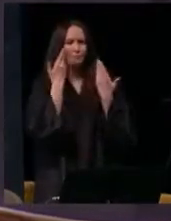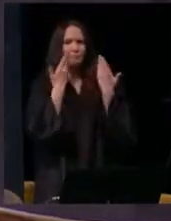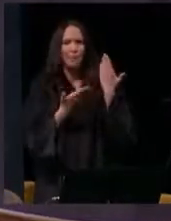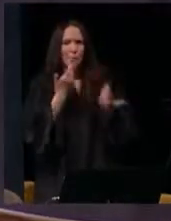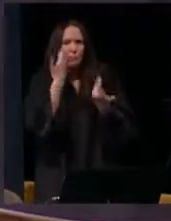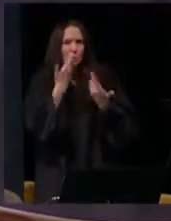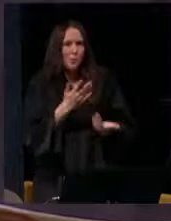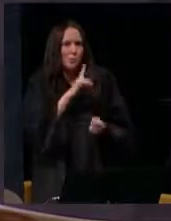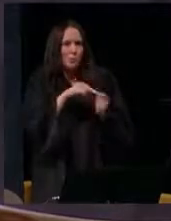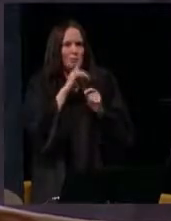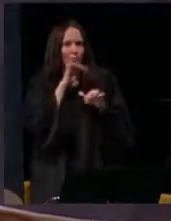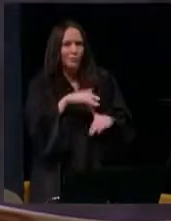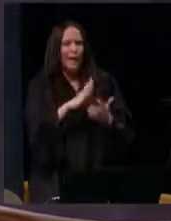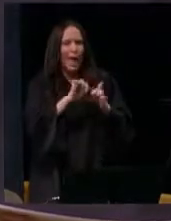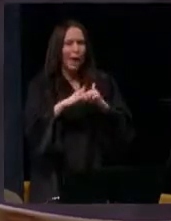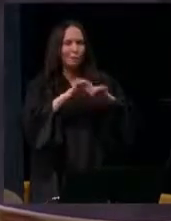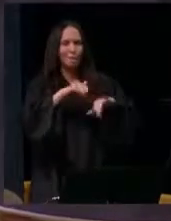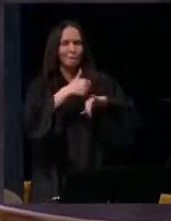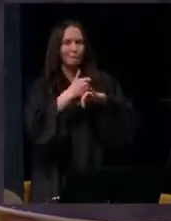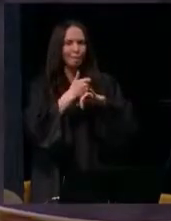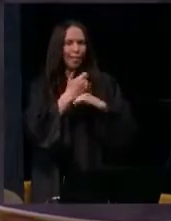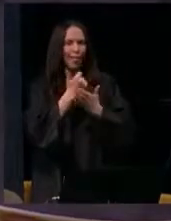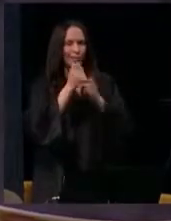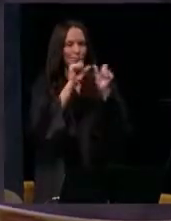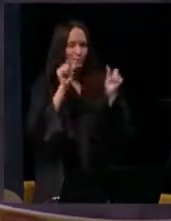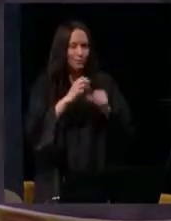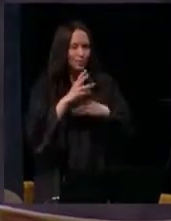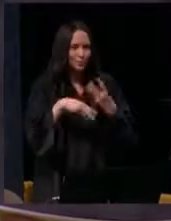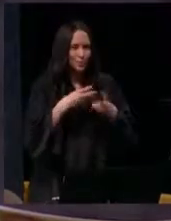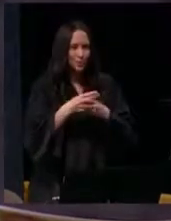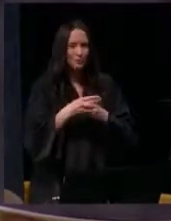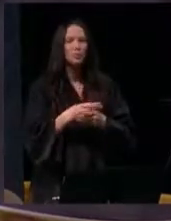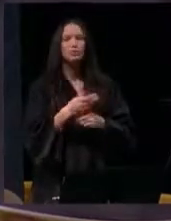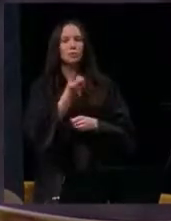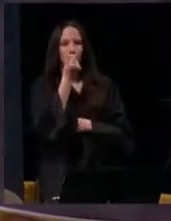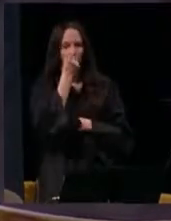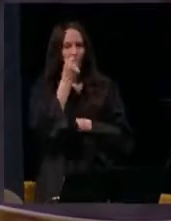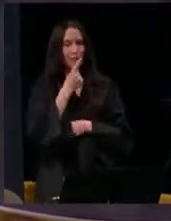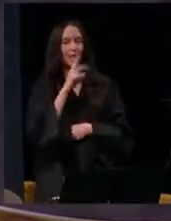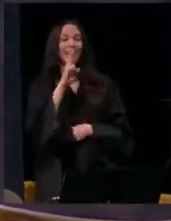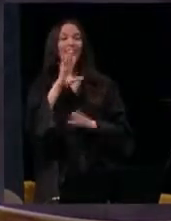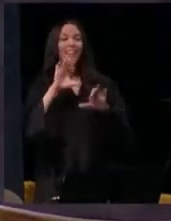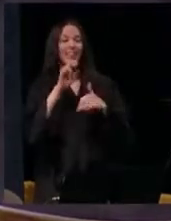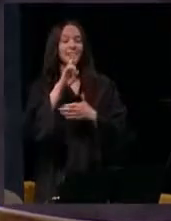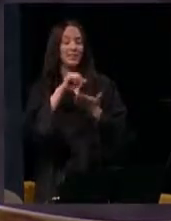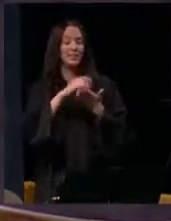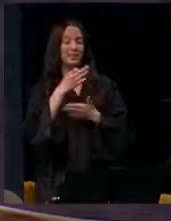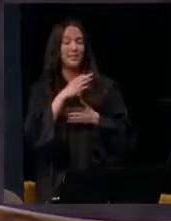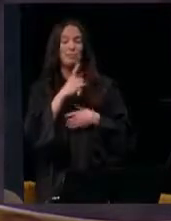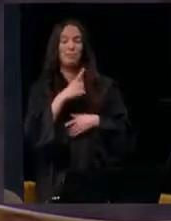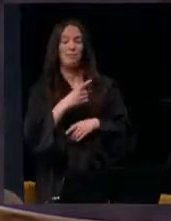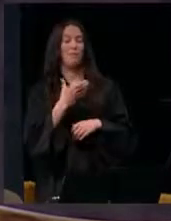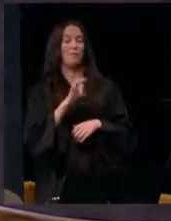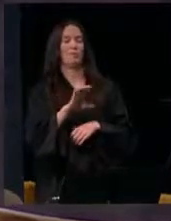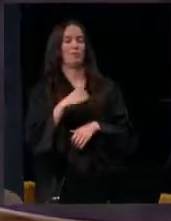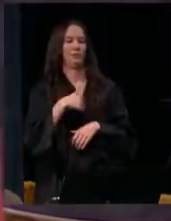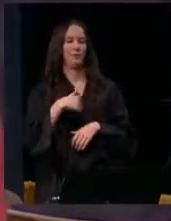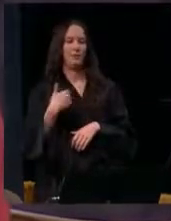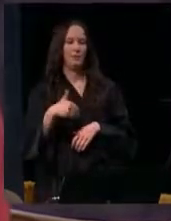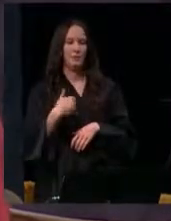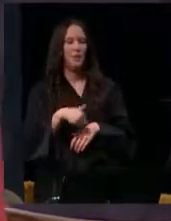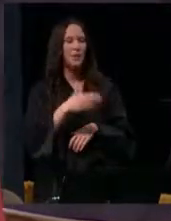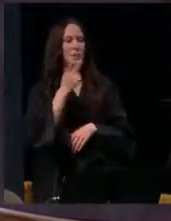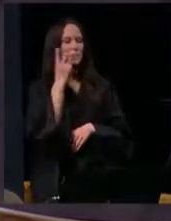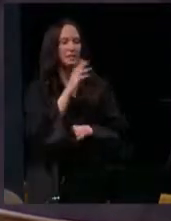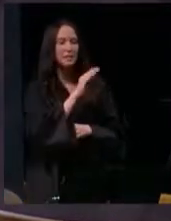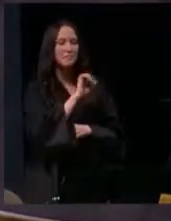expected, I have no doubt that the class of 2019 will be a force to be reckoned with, changing the worlds we enter. I want to see Megan Lundstrom run in